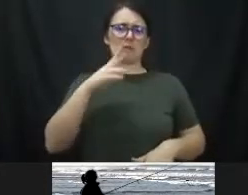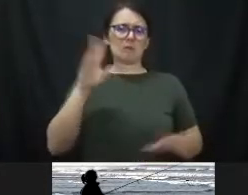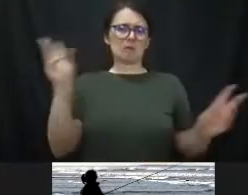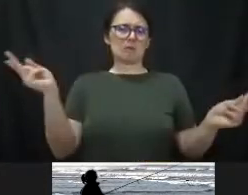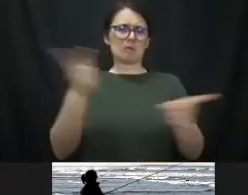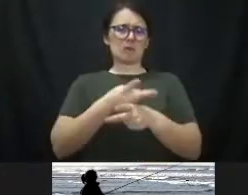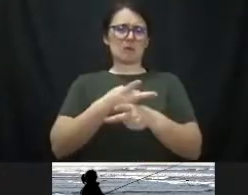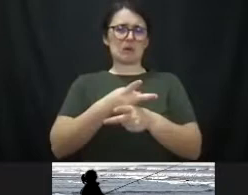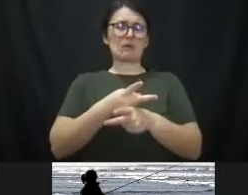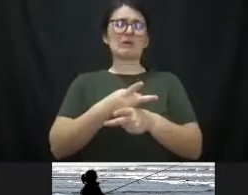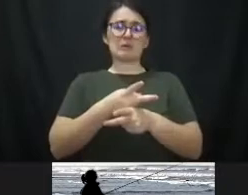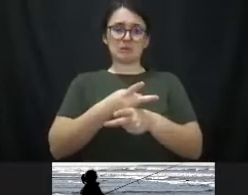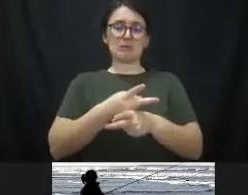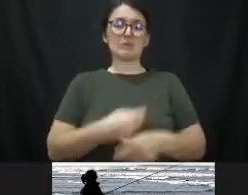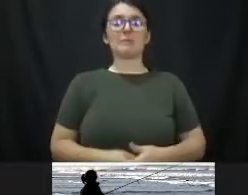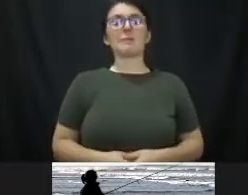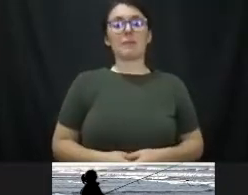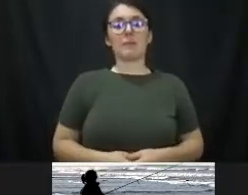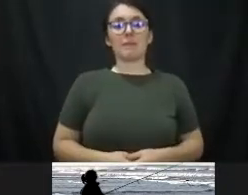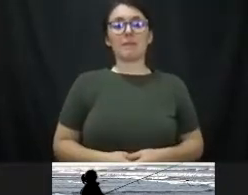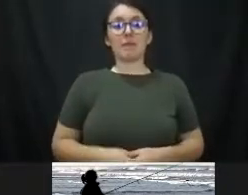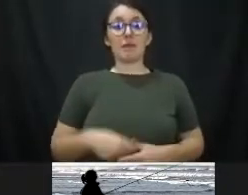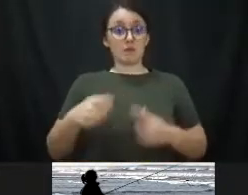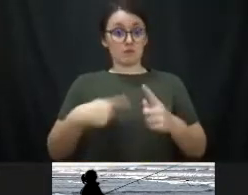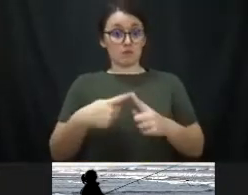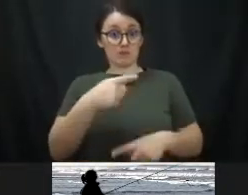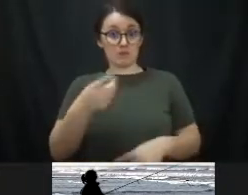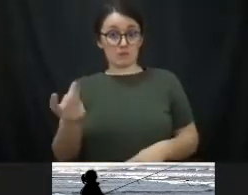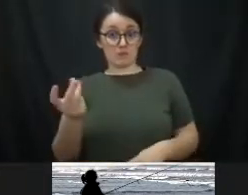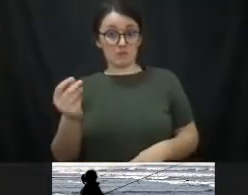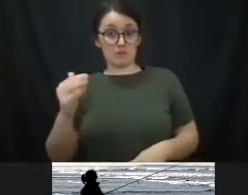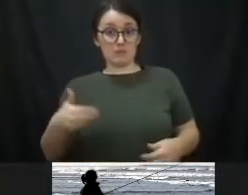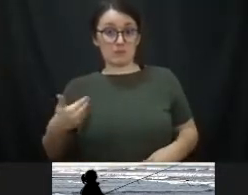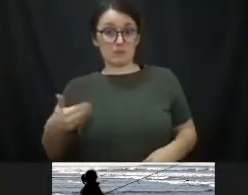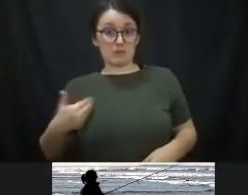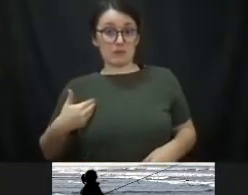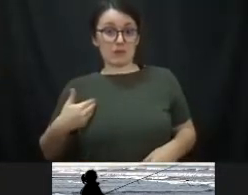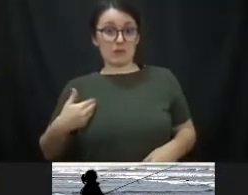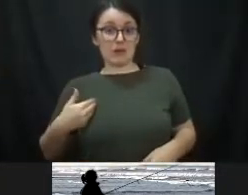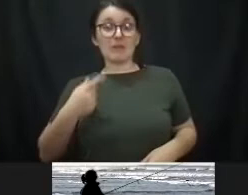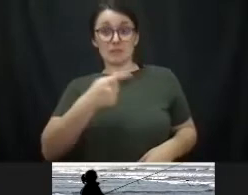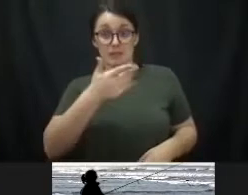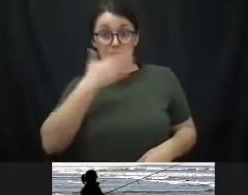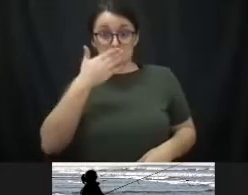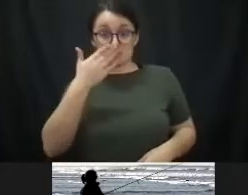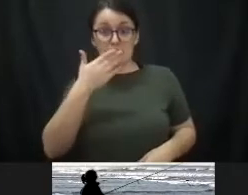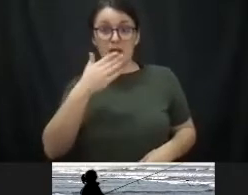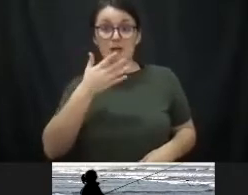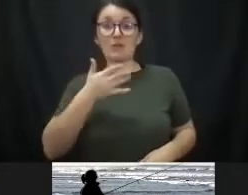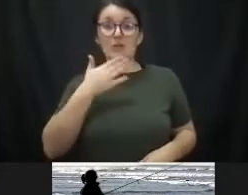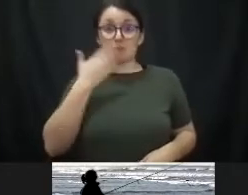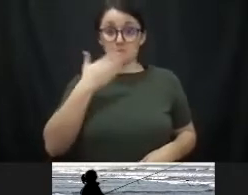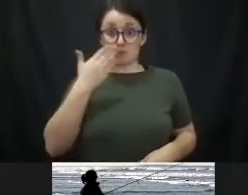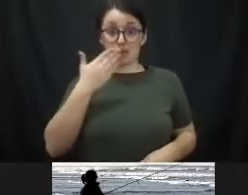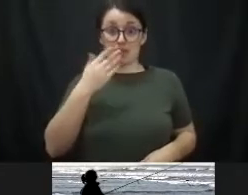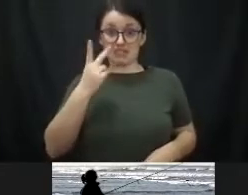smelled. And when Kita and Coda were puppies, we got downwind, and they smelled them, they saw them,